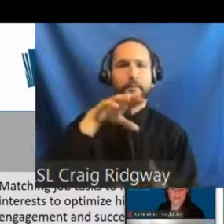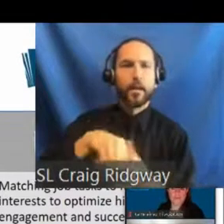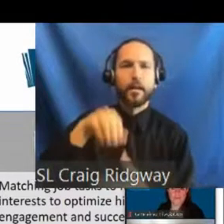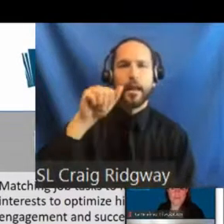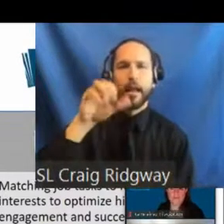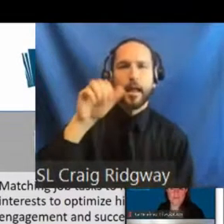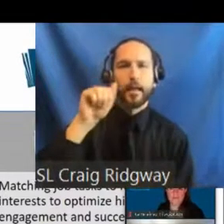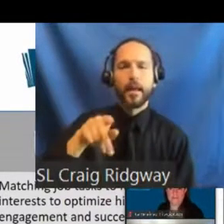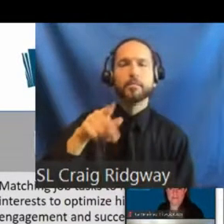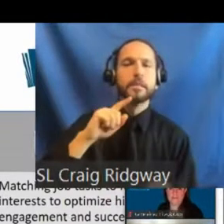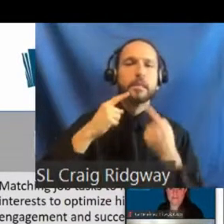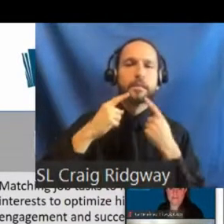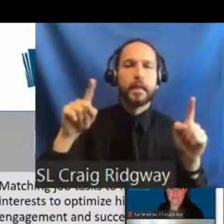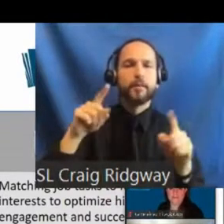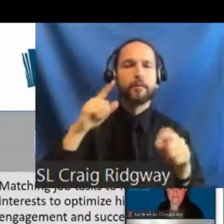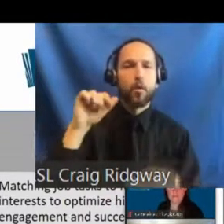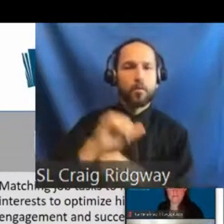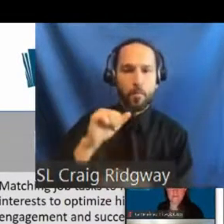found success in his employment.